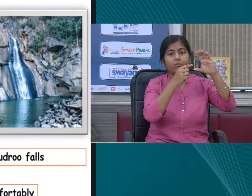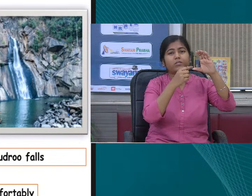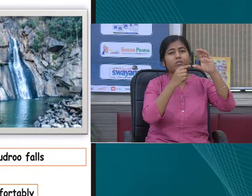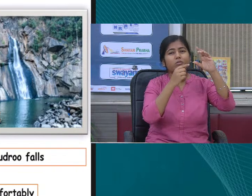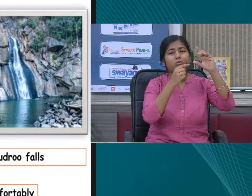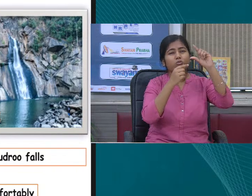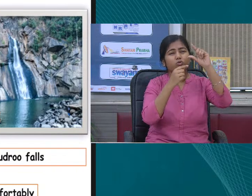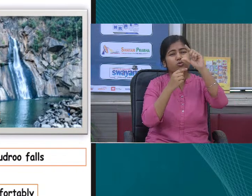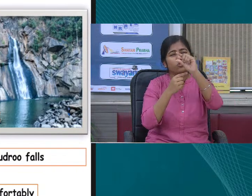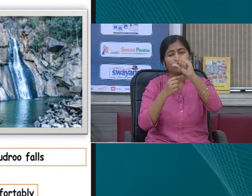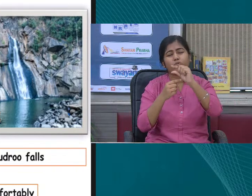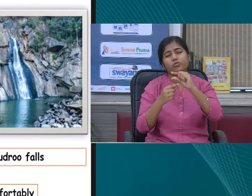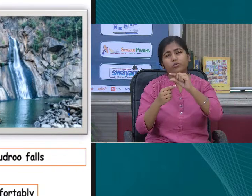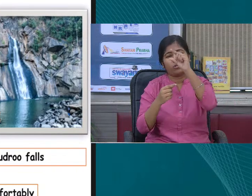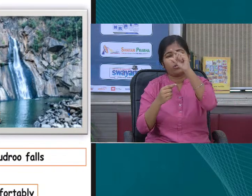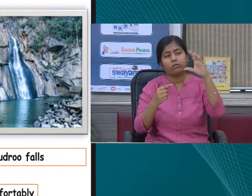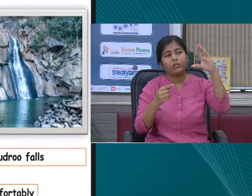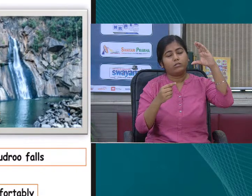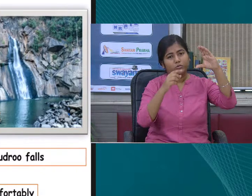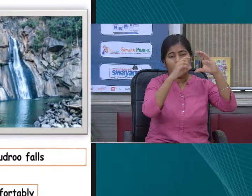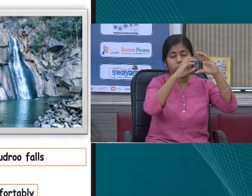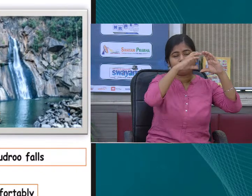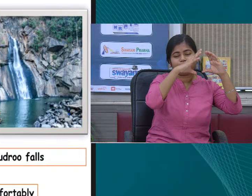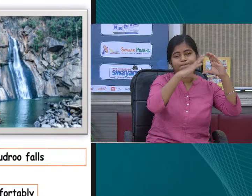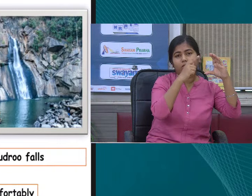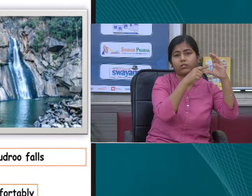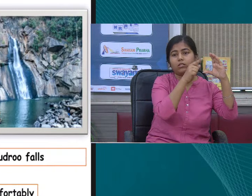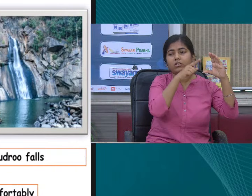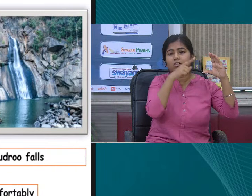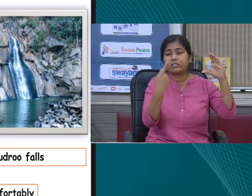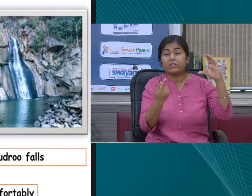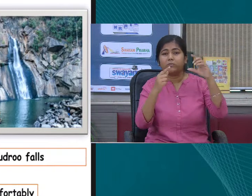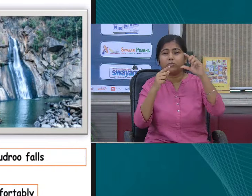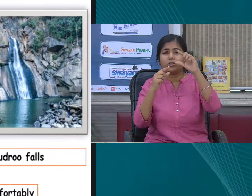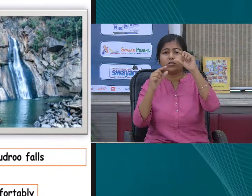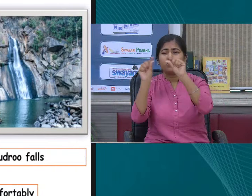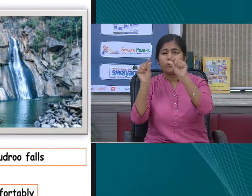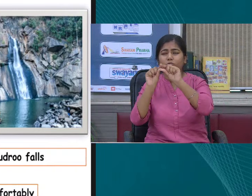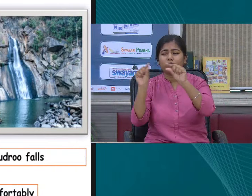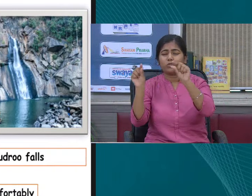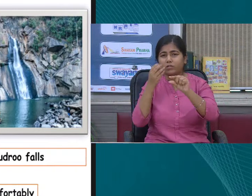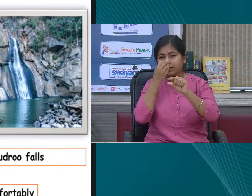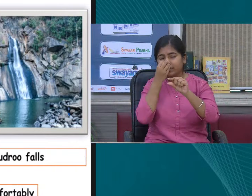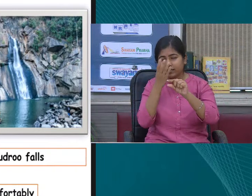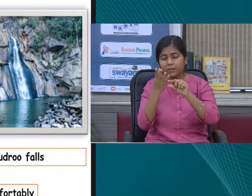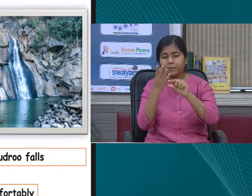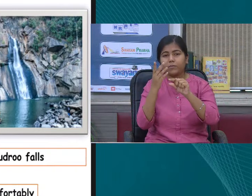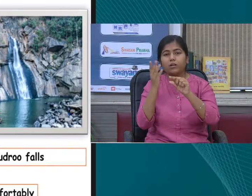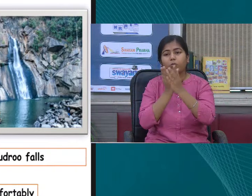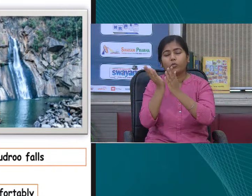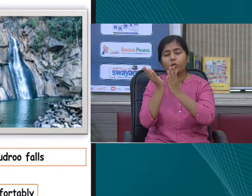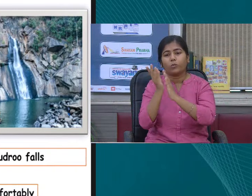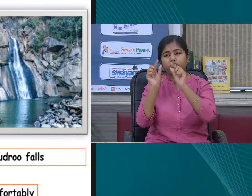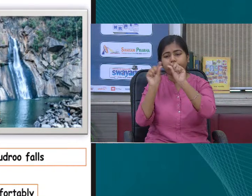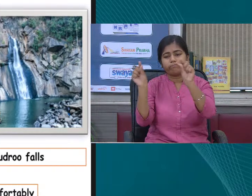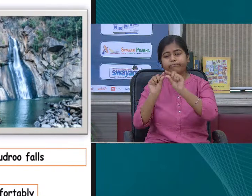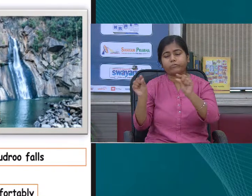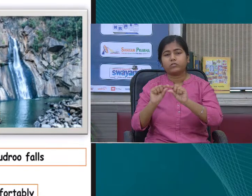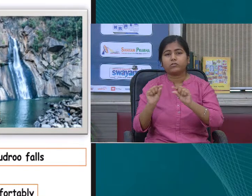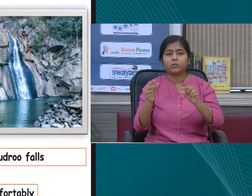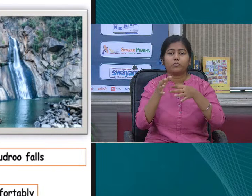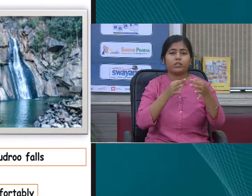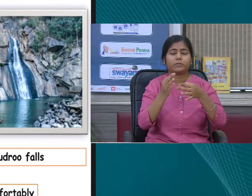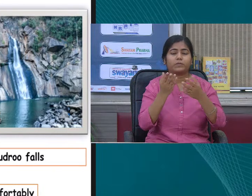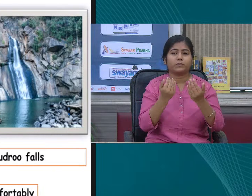chunks and elaborate the difficult and the keywords into a simpler sentences. And it is going